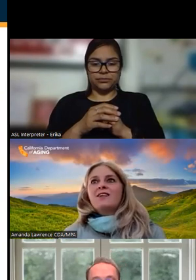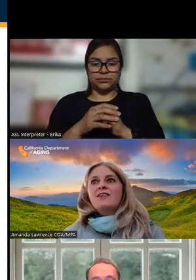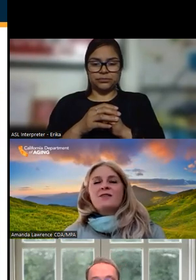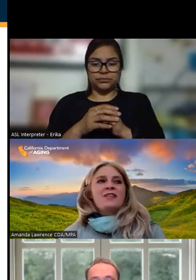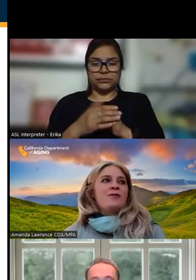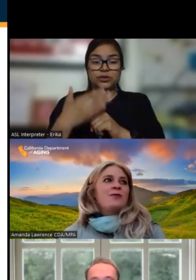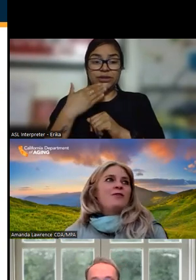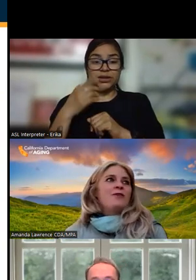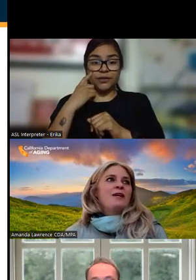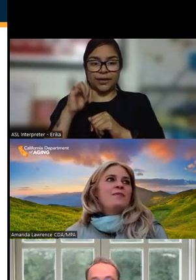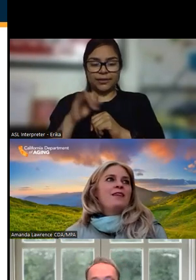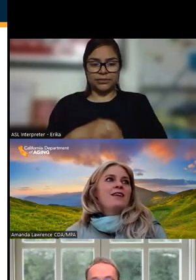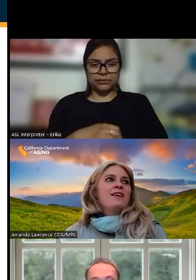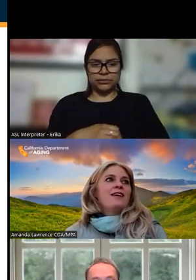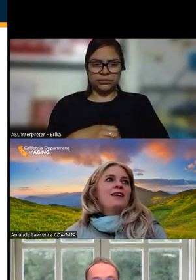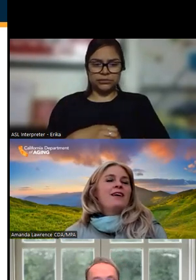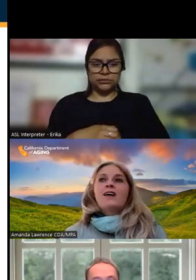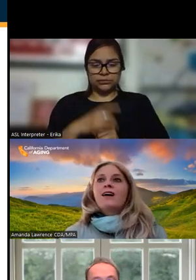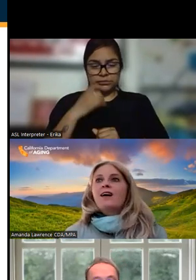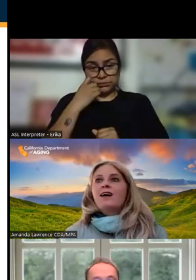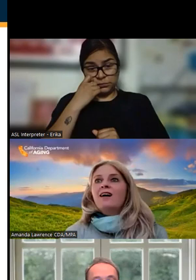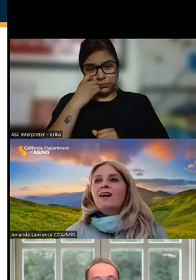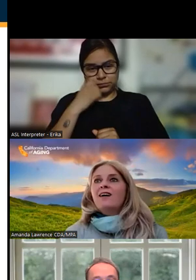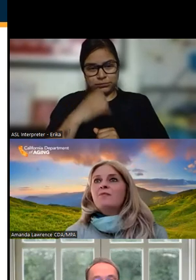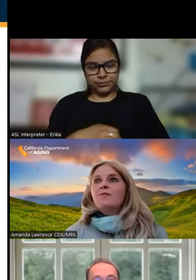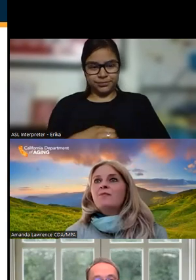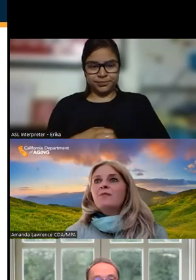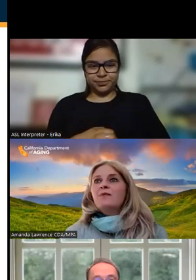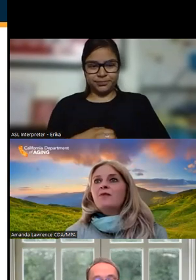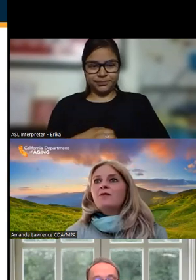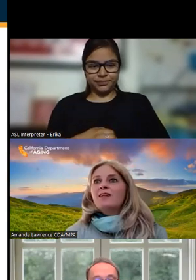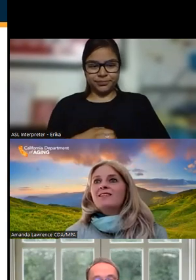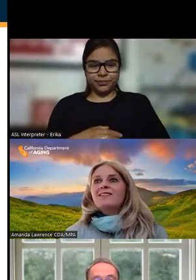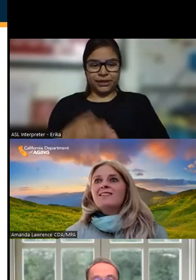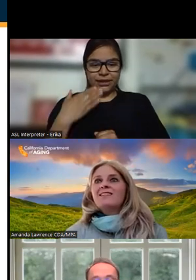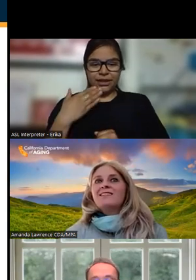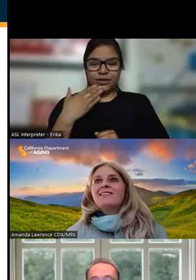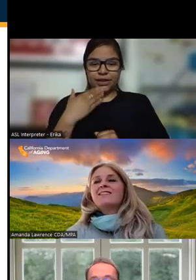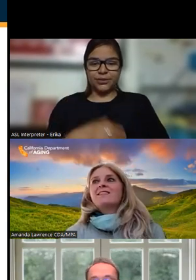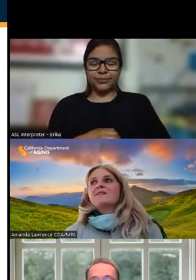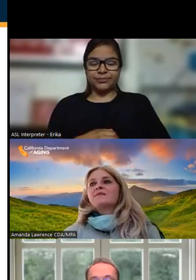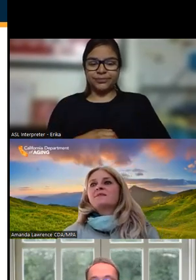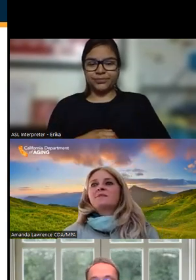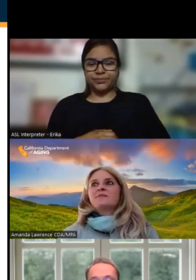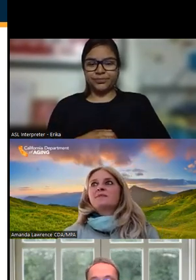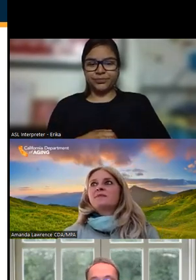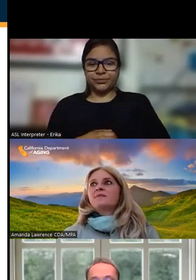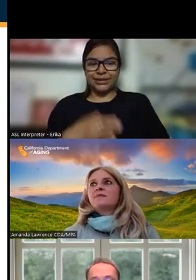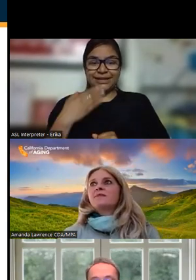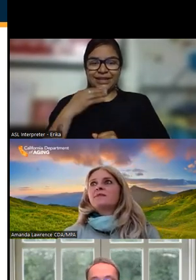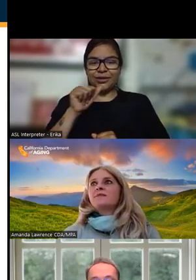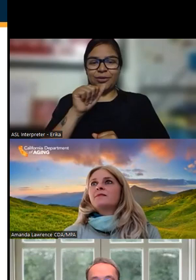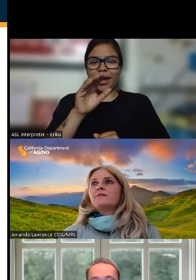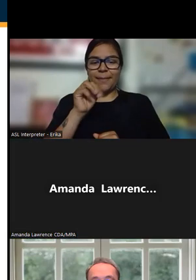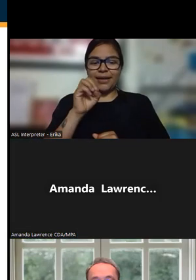Thanks, Derek. Also, thank you for reviewing. Thank you. All right. All right. Well, thank you, Amanda,